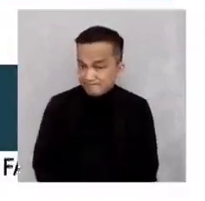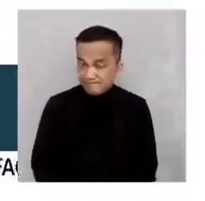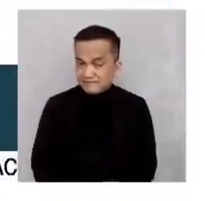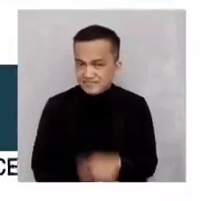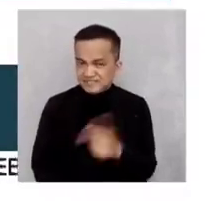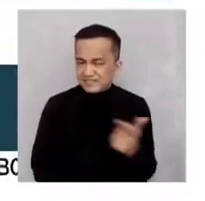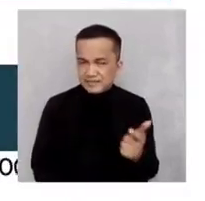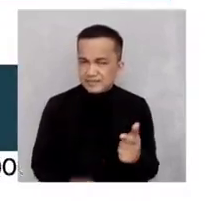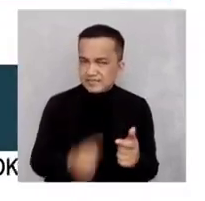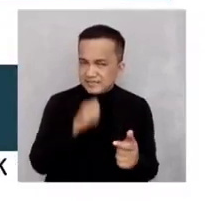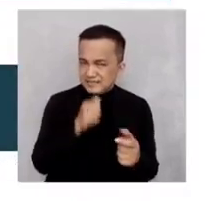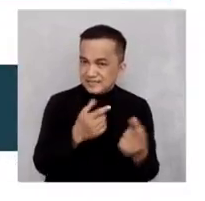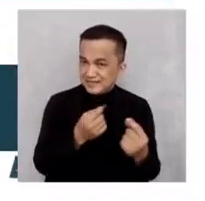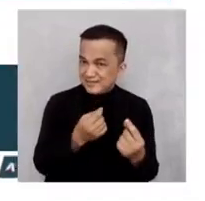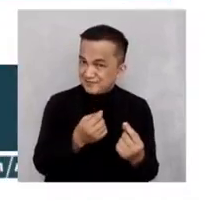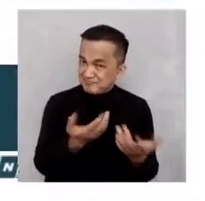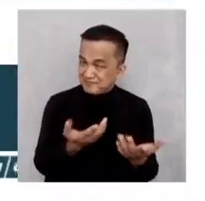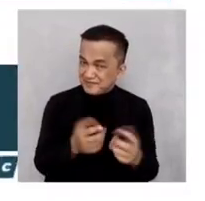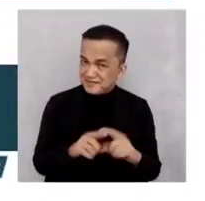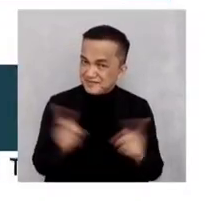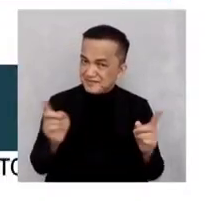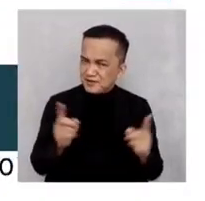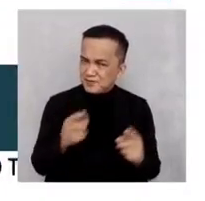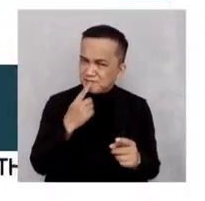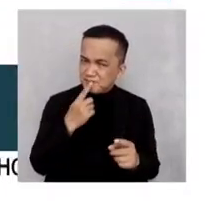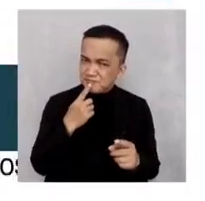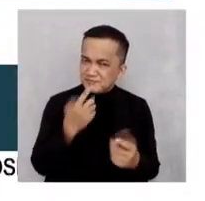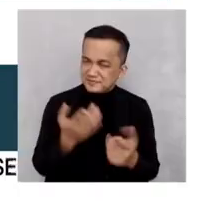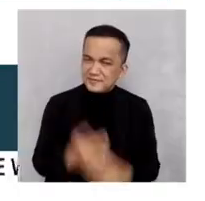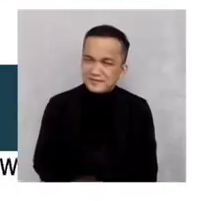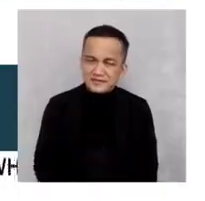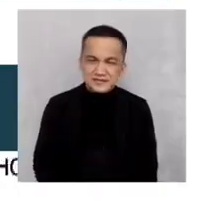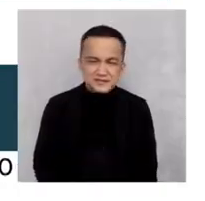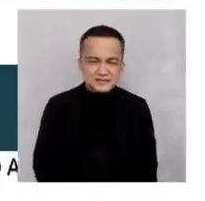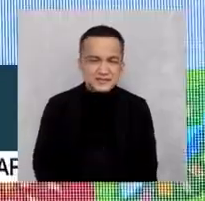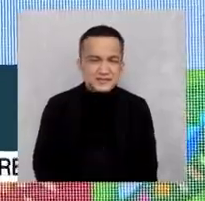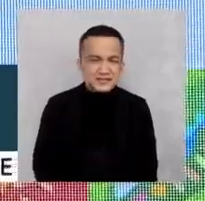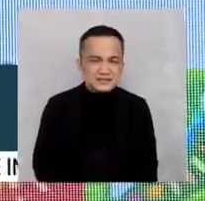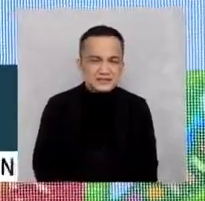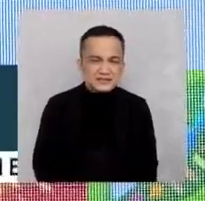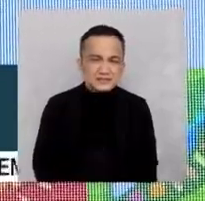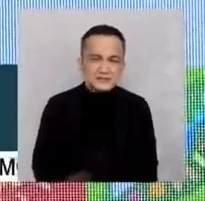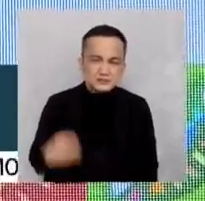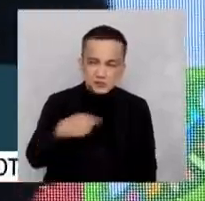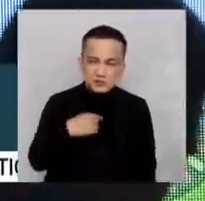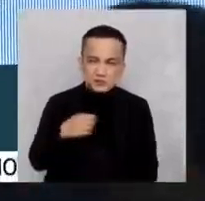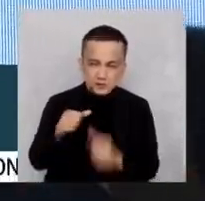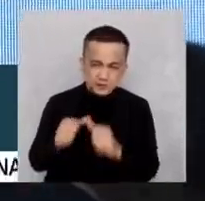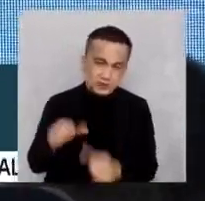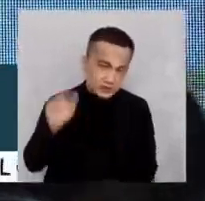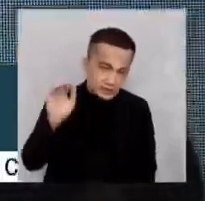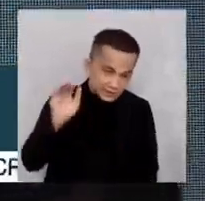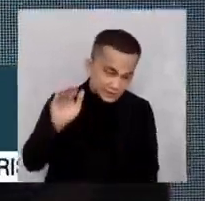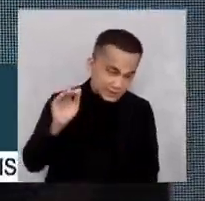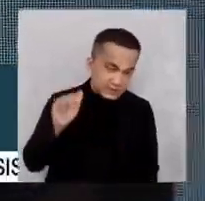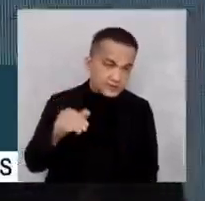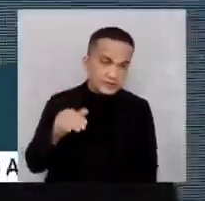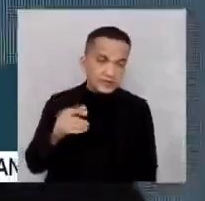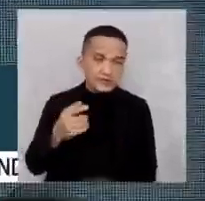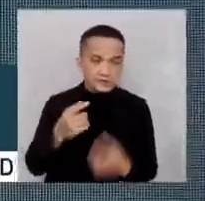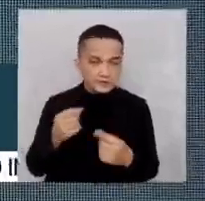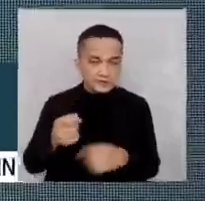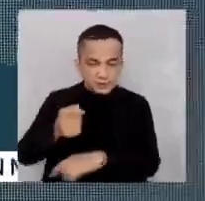so, Senator. And what does that tell you? We will continue our appeal. And maybe when we do conduct a